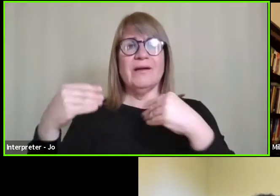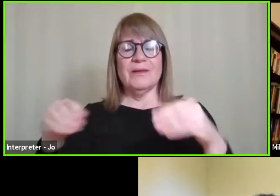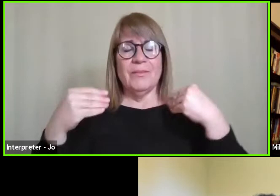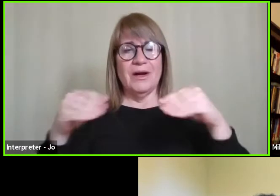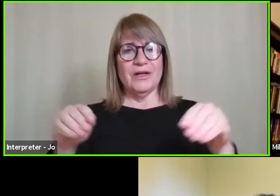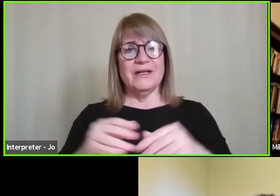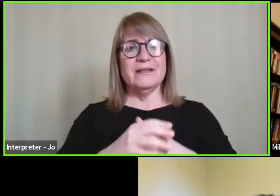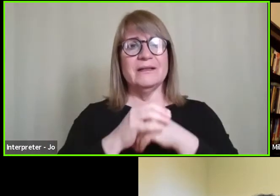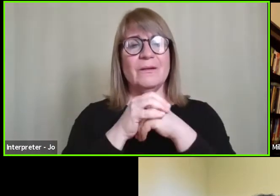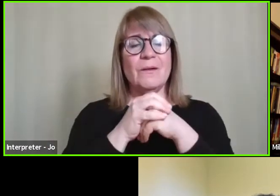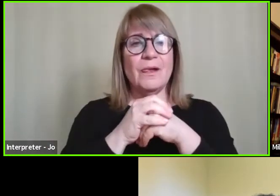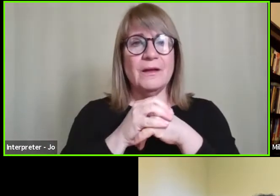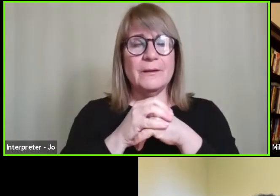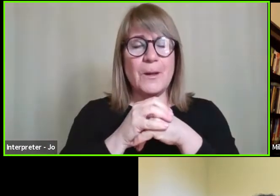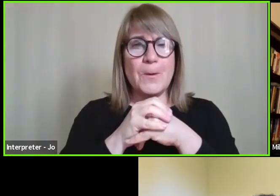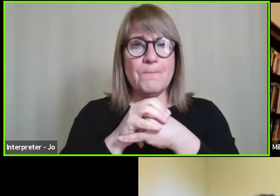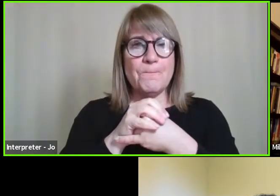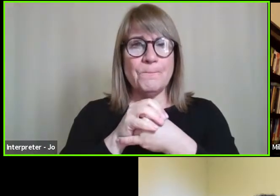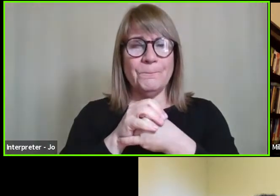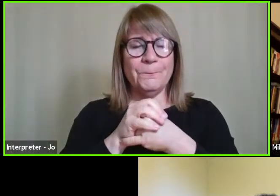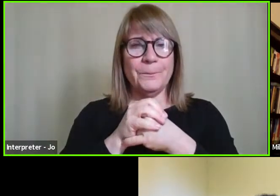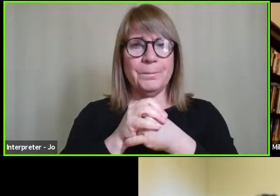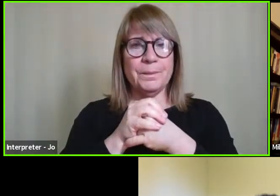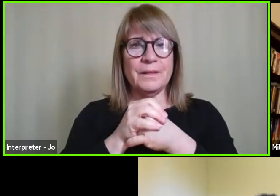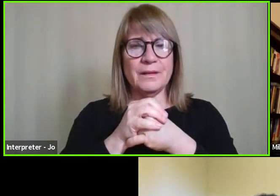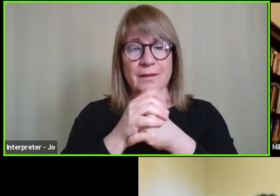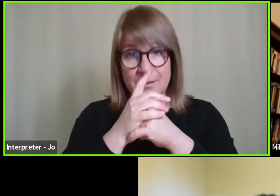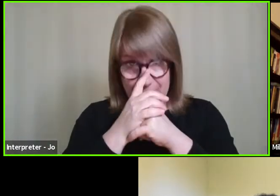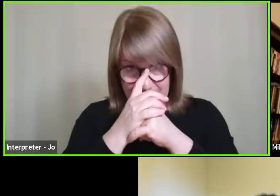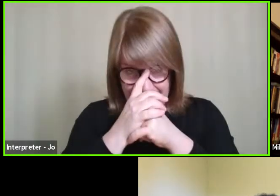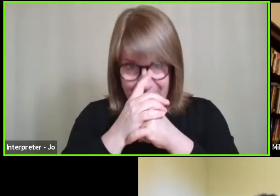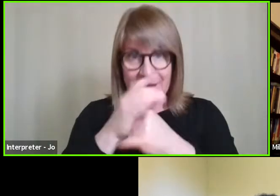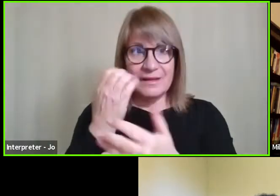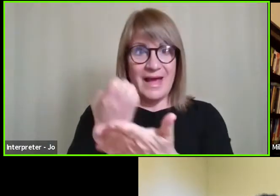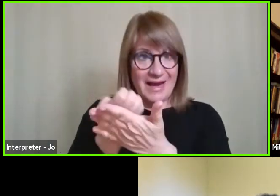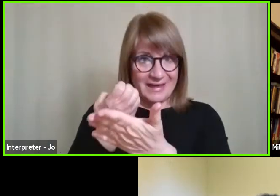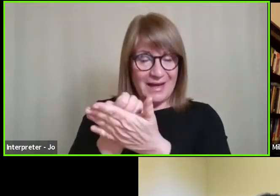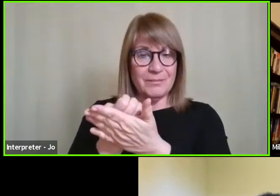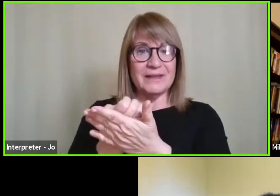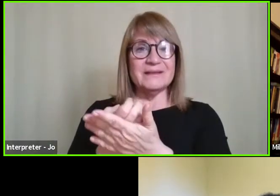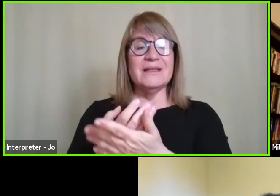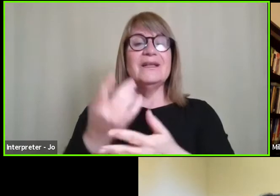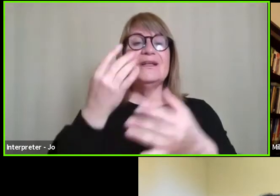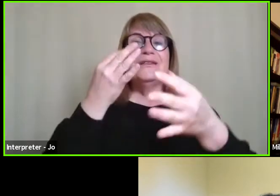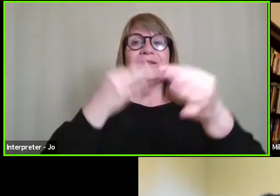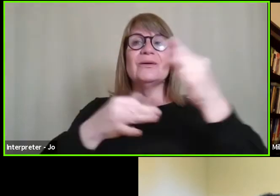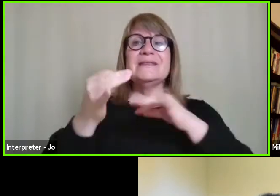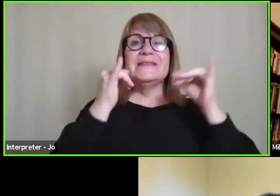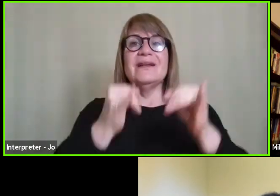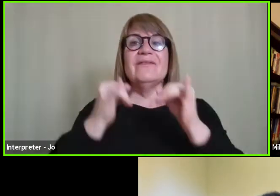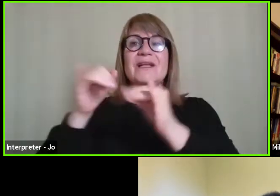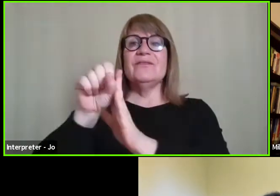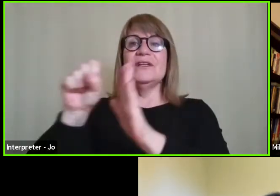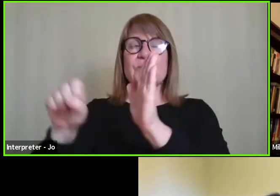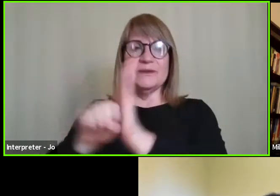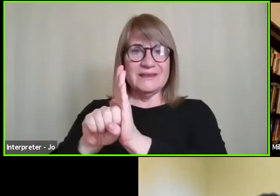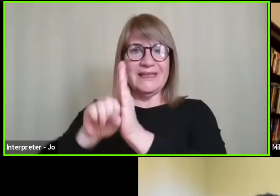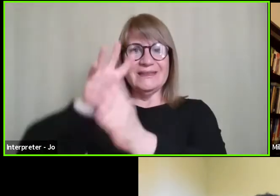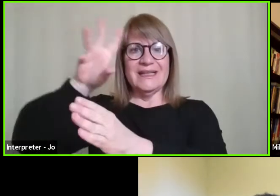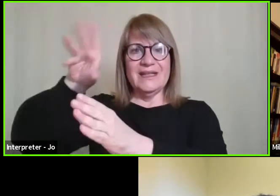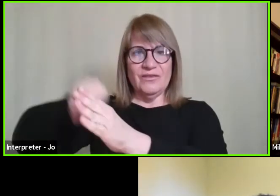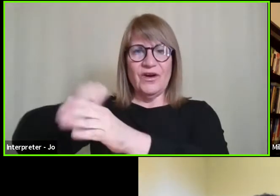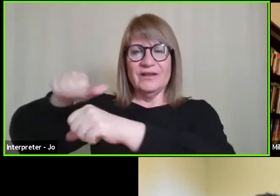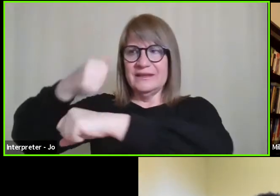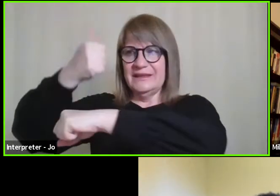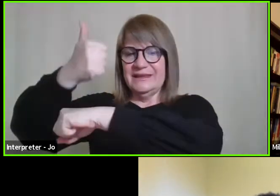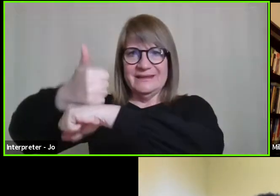this as um uh individual states getting involved and shaping the kind of demography of a nation which is you know again as i mentioned